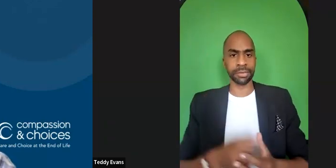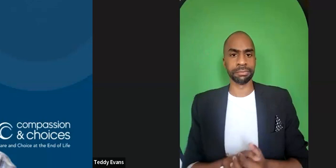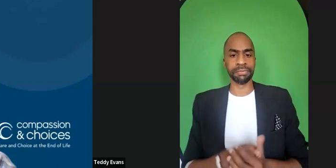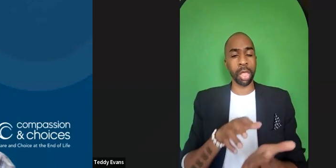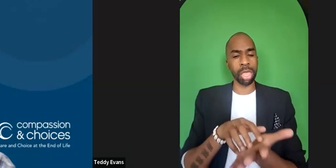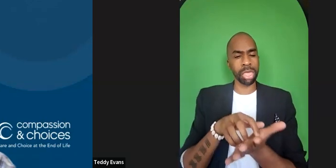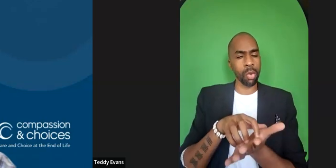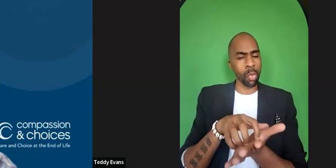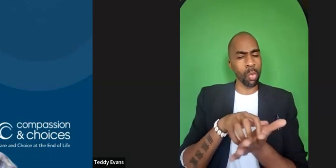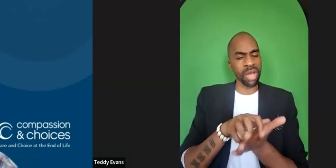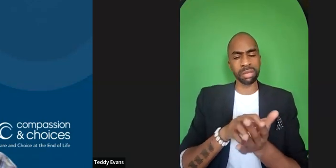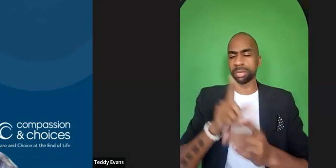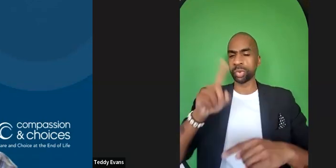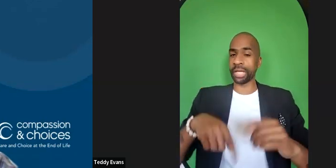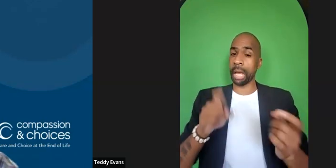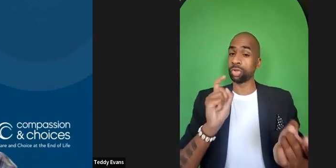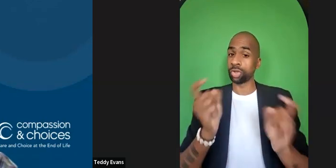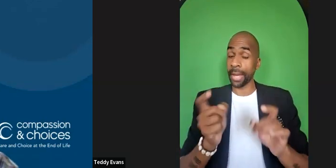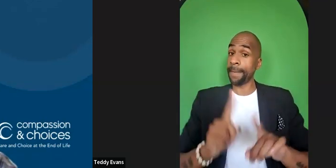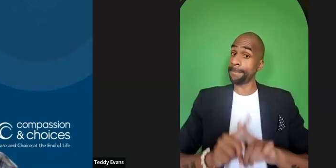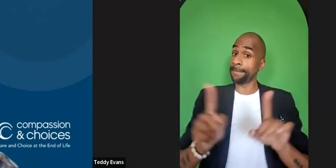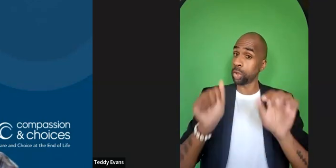reverse. It can be slowed with some